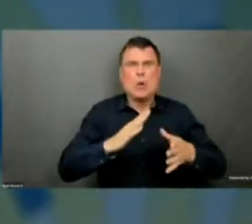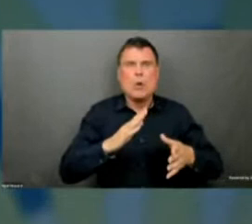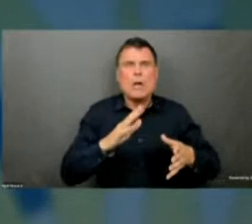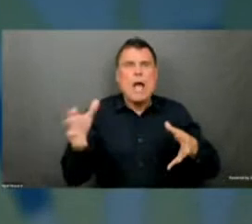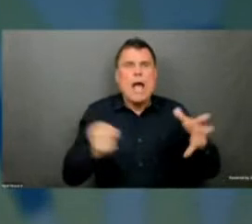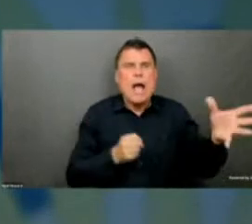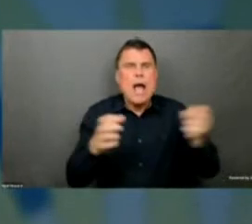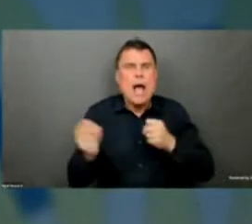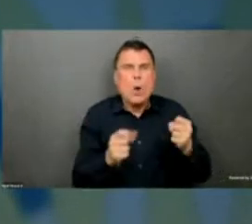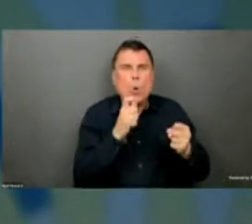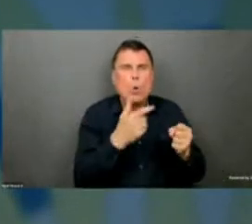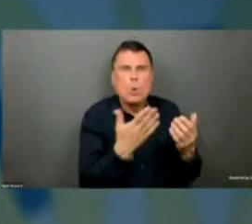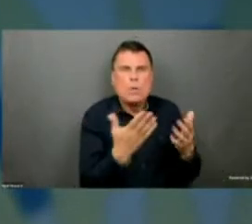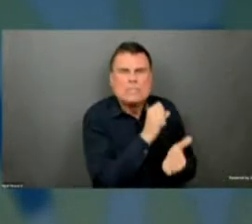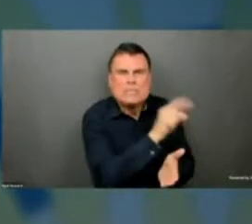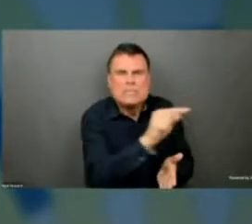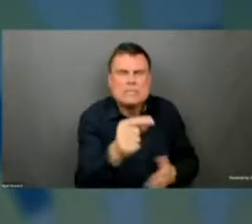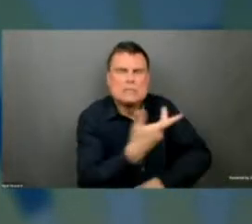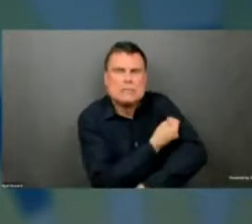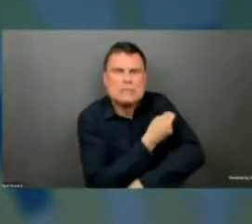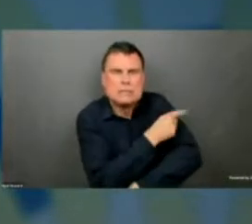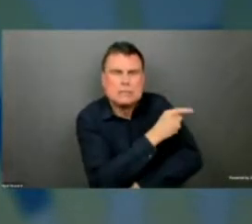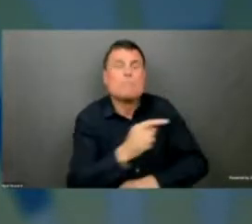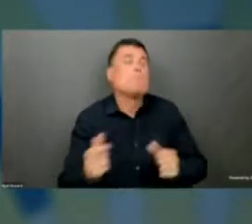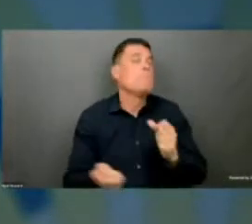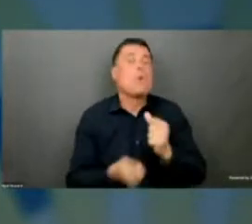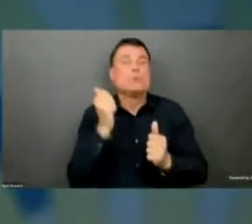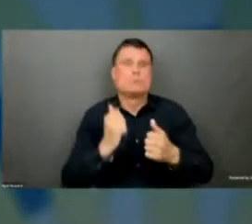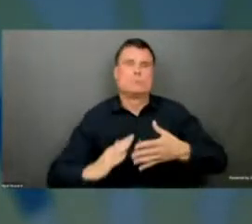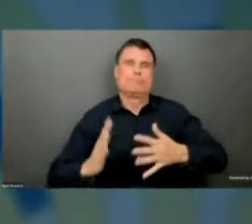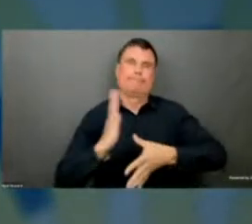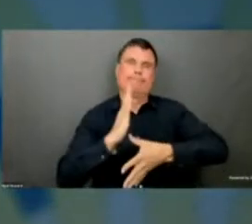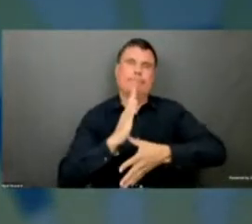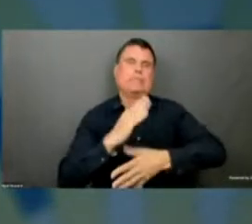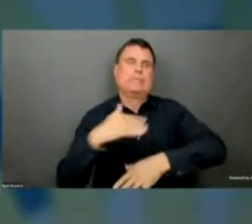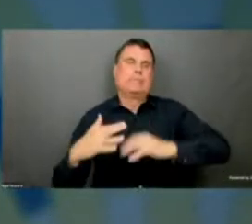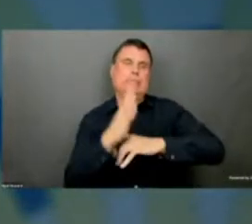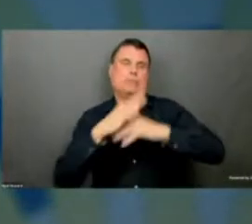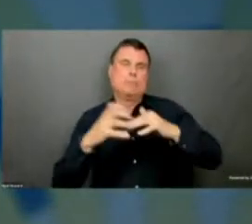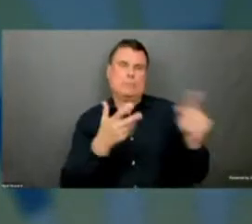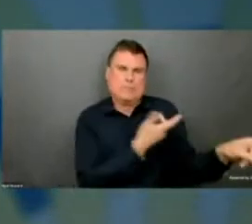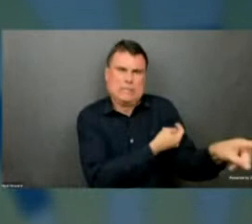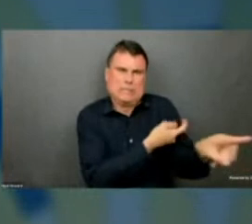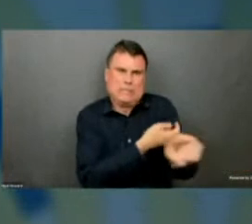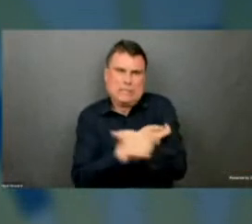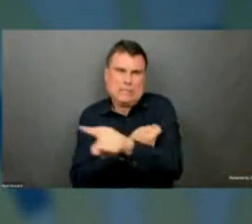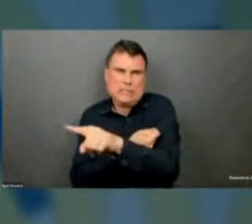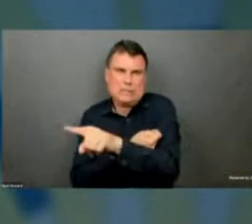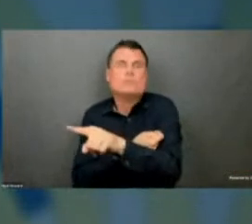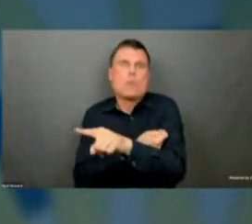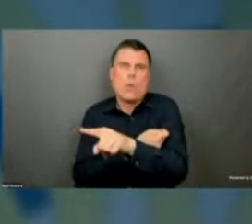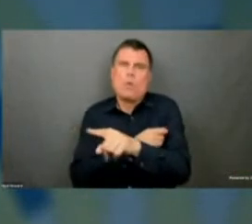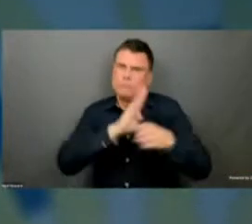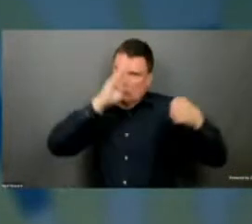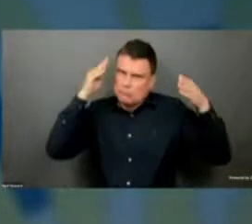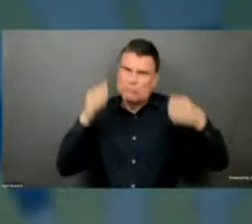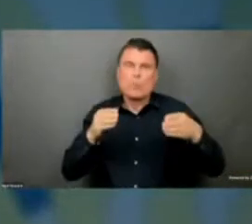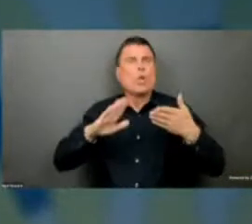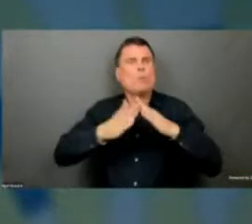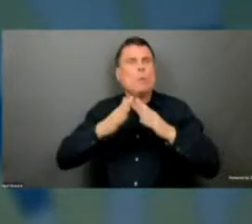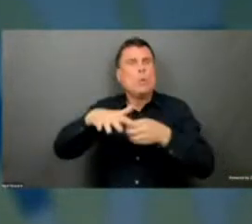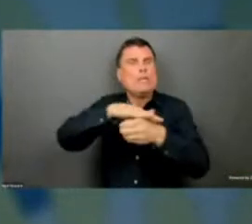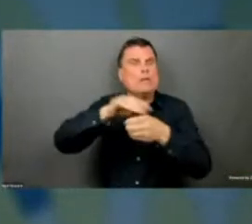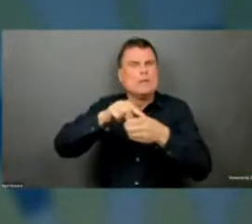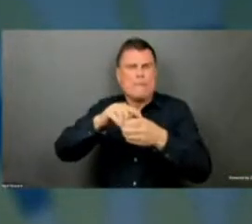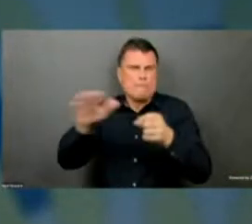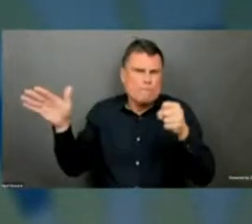of the communities we've done it on what we call a whole of community approach. And this is a nice representation as